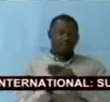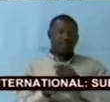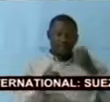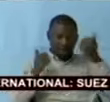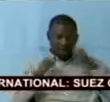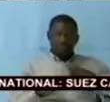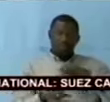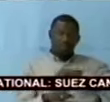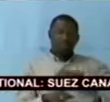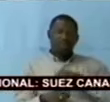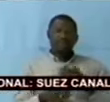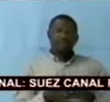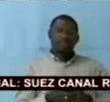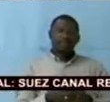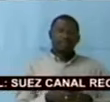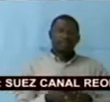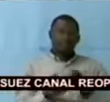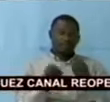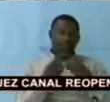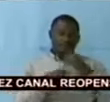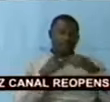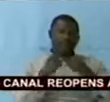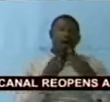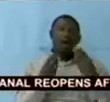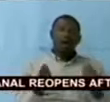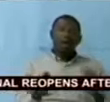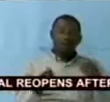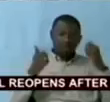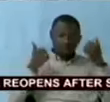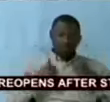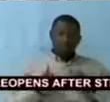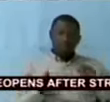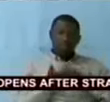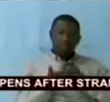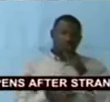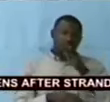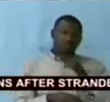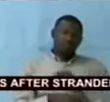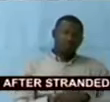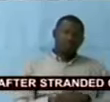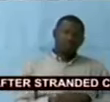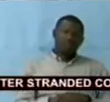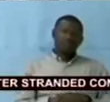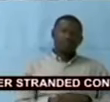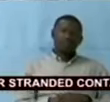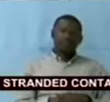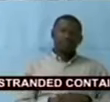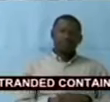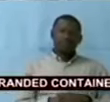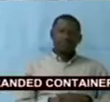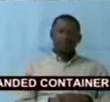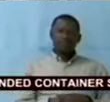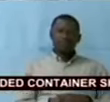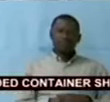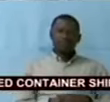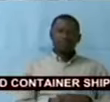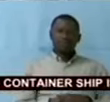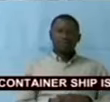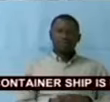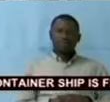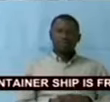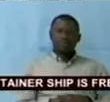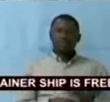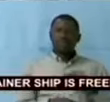Tell us about them. Well, the first one was I believe